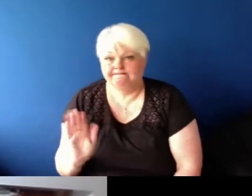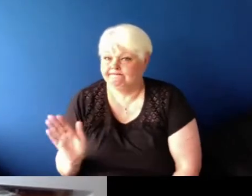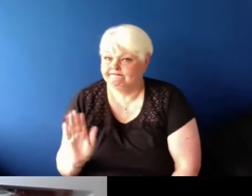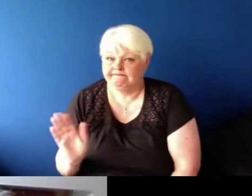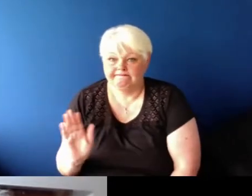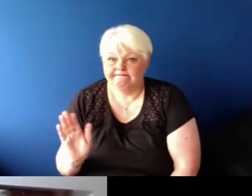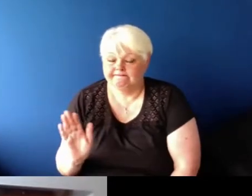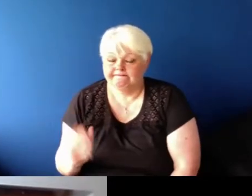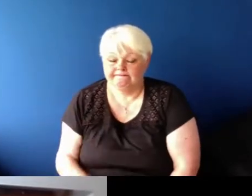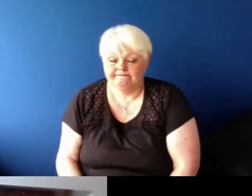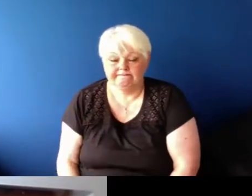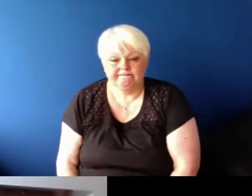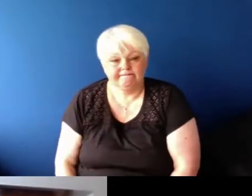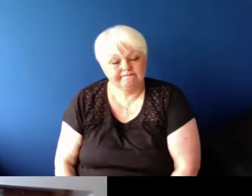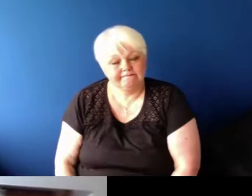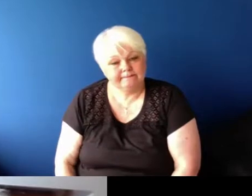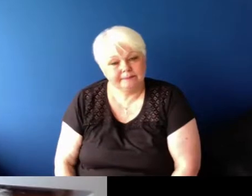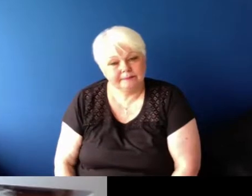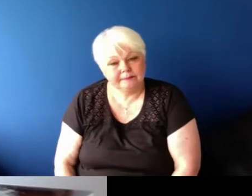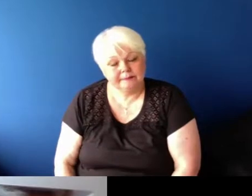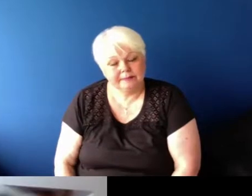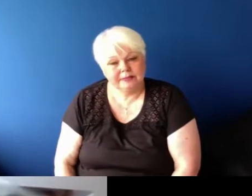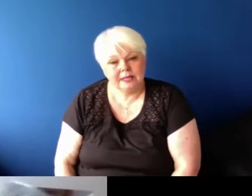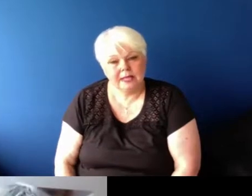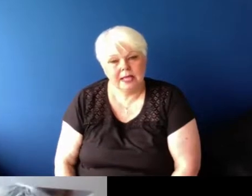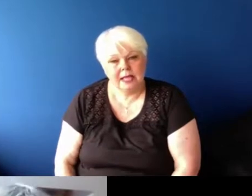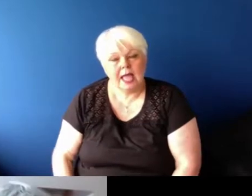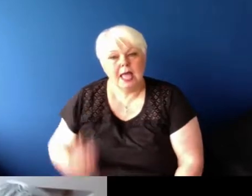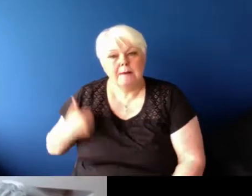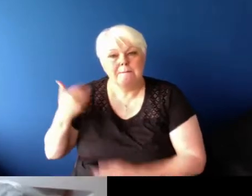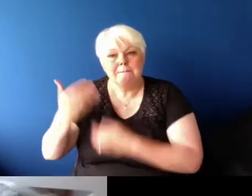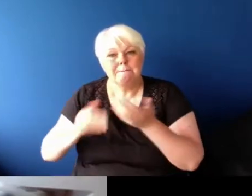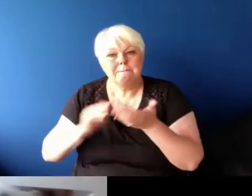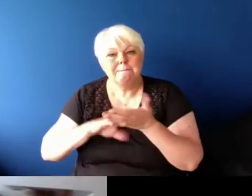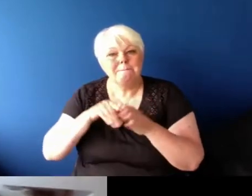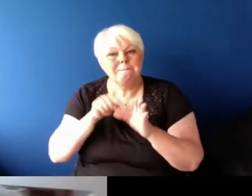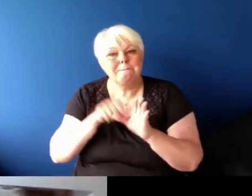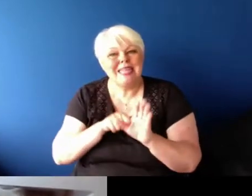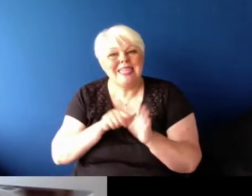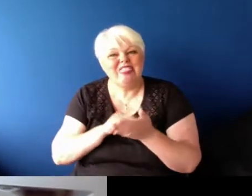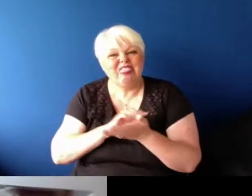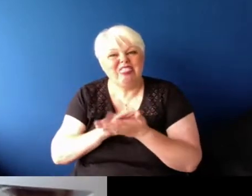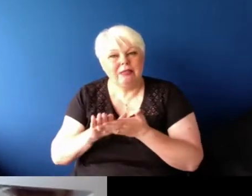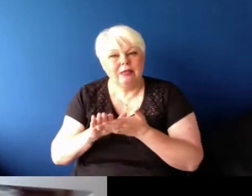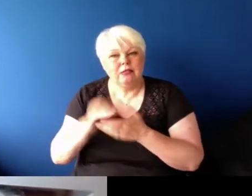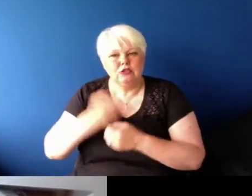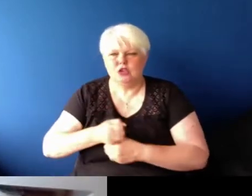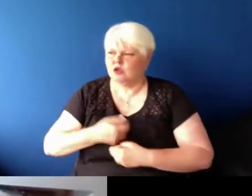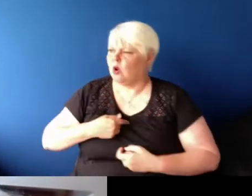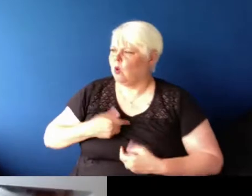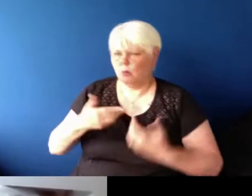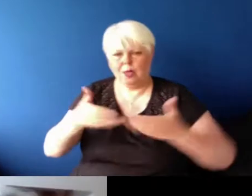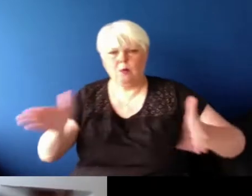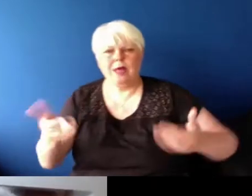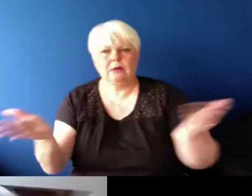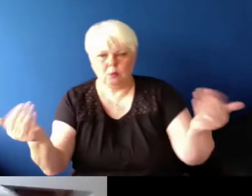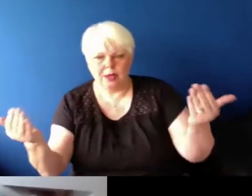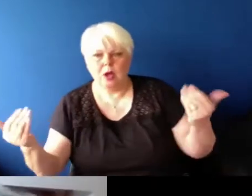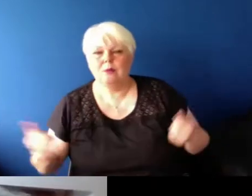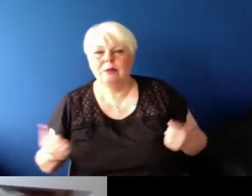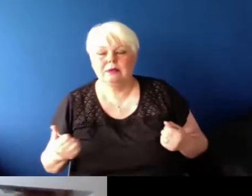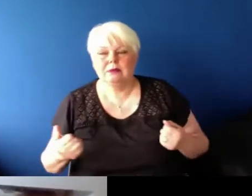And I think one of the myths that the church tells itself is that it's a welcome and open, you know, and safe community. And that's just, for lots